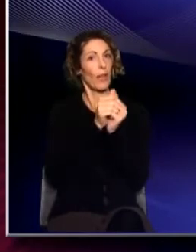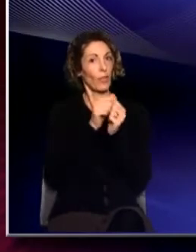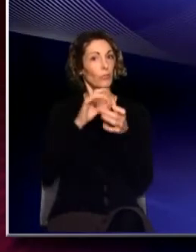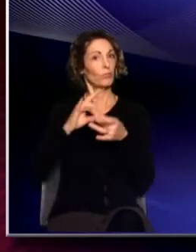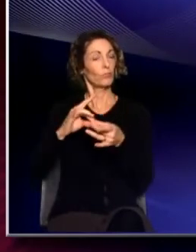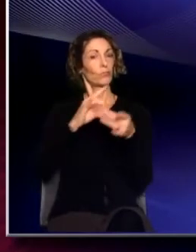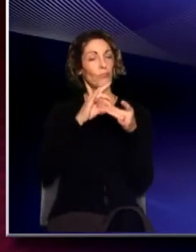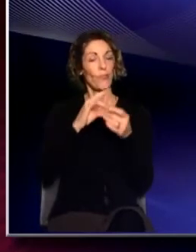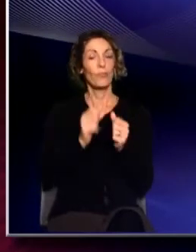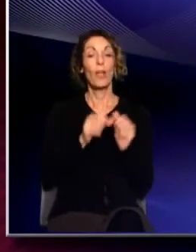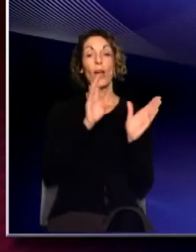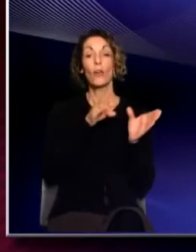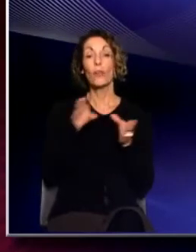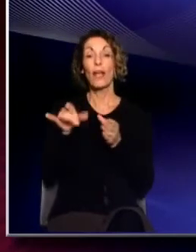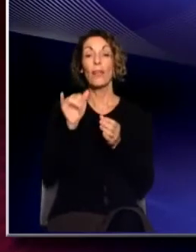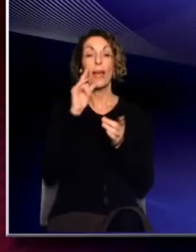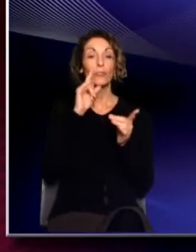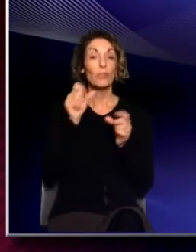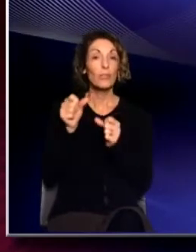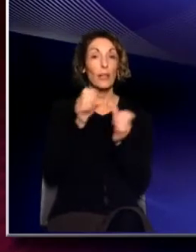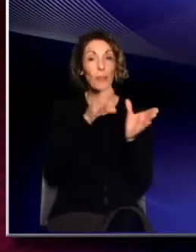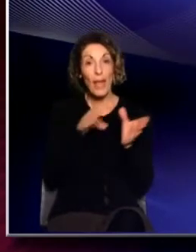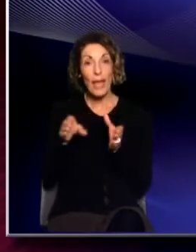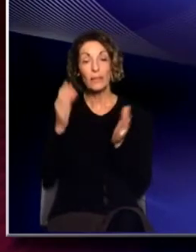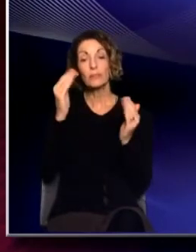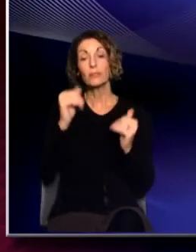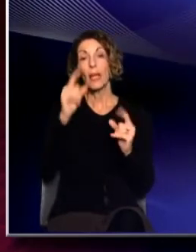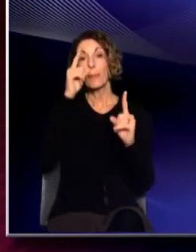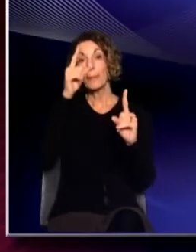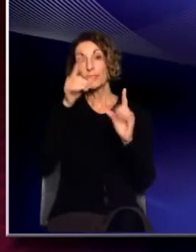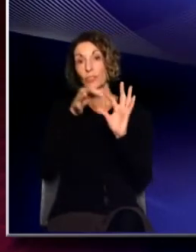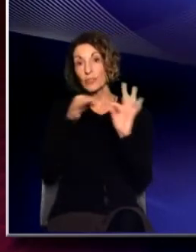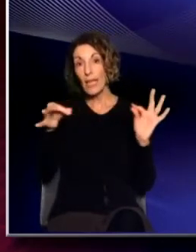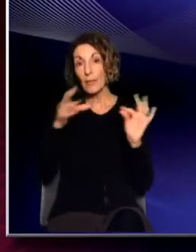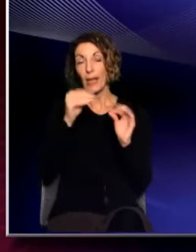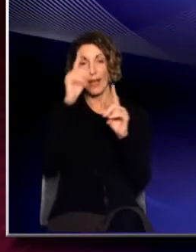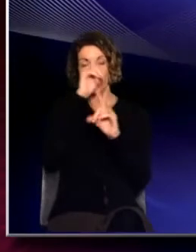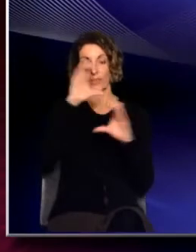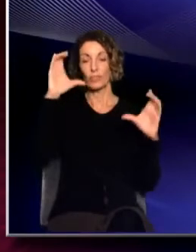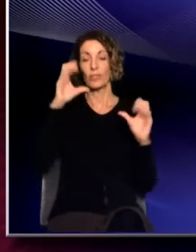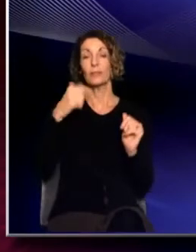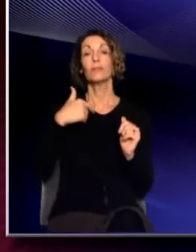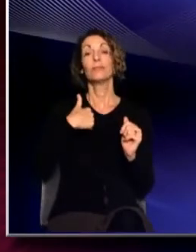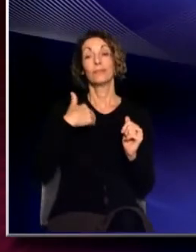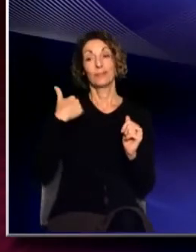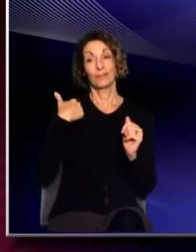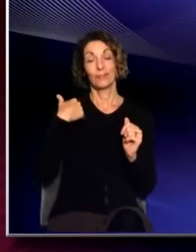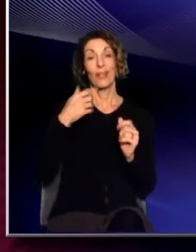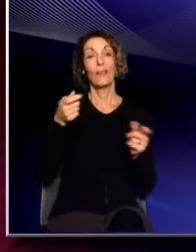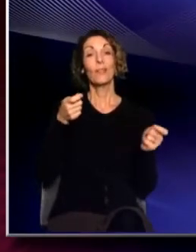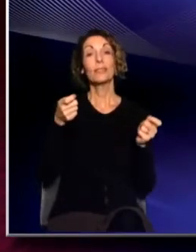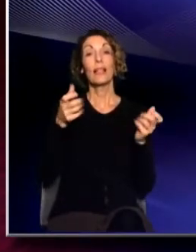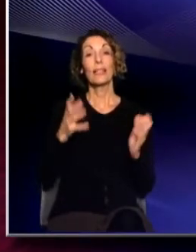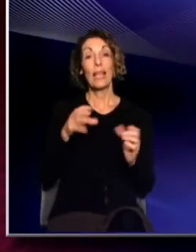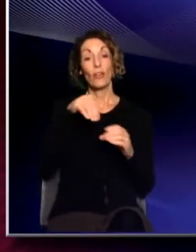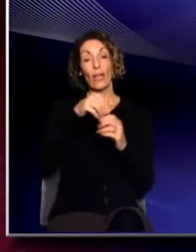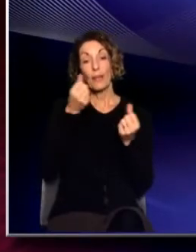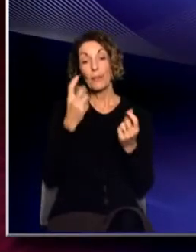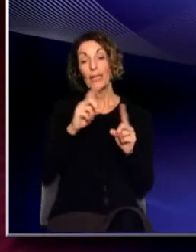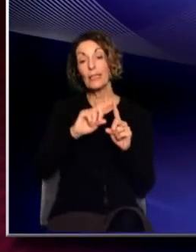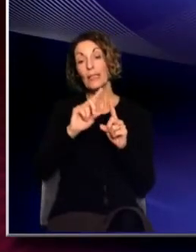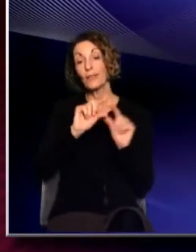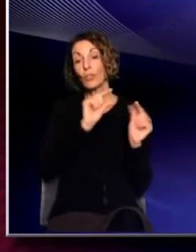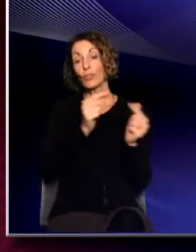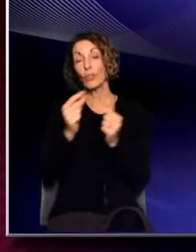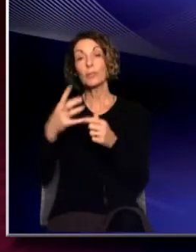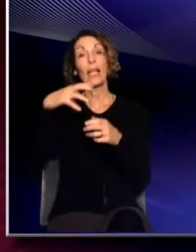the strategic plan, mission statement, and vision. I was a facilitator among many groups, including